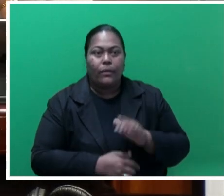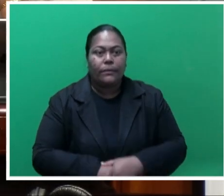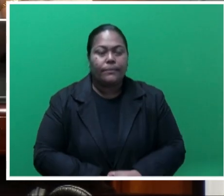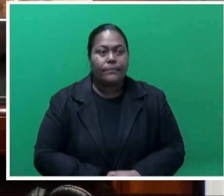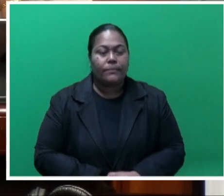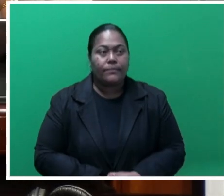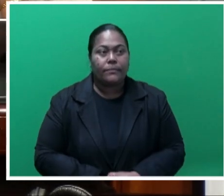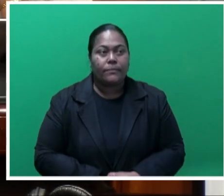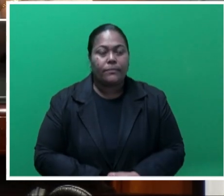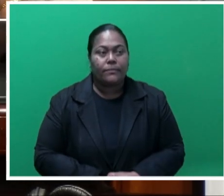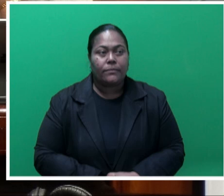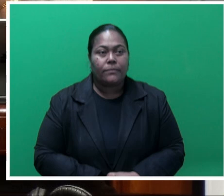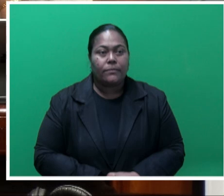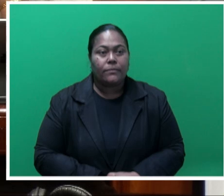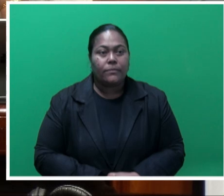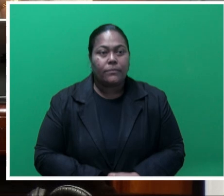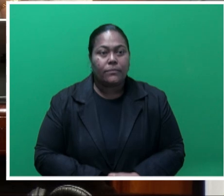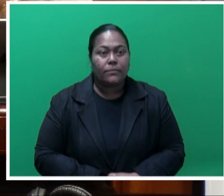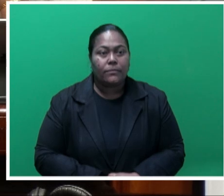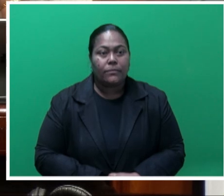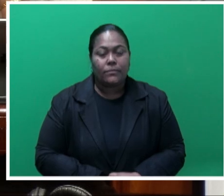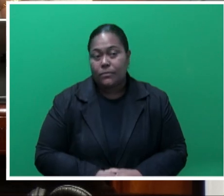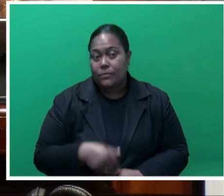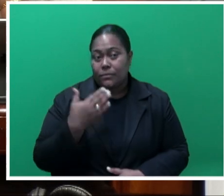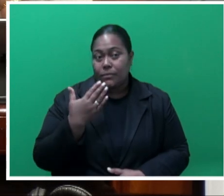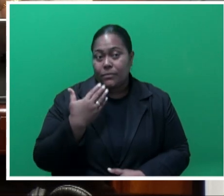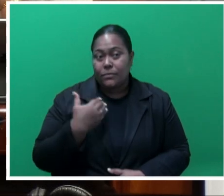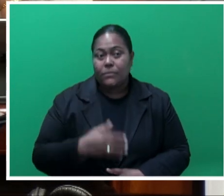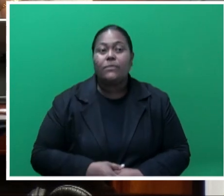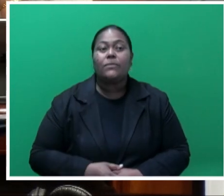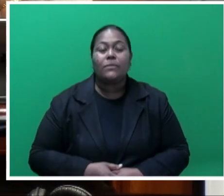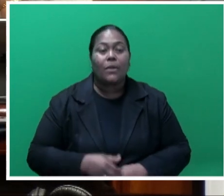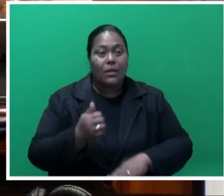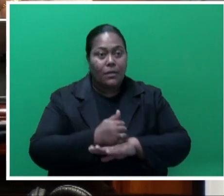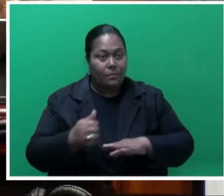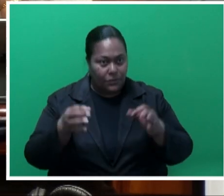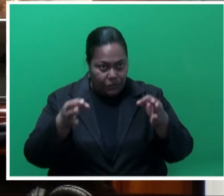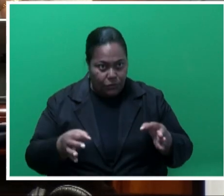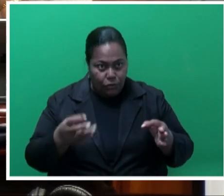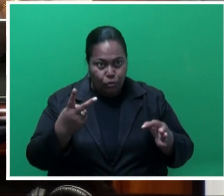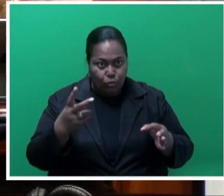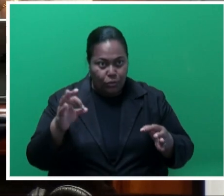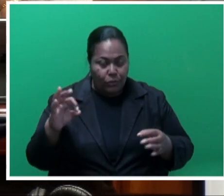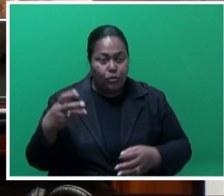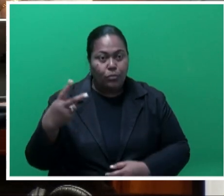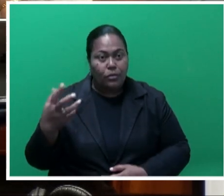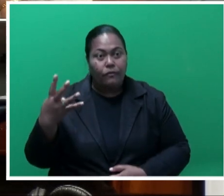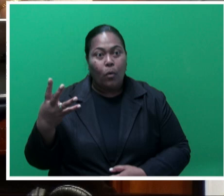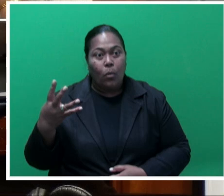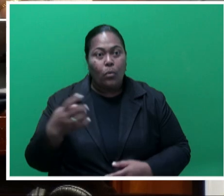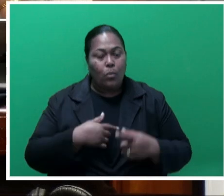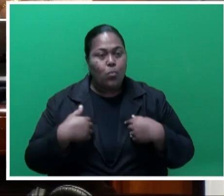So, Madam Deputy Speaker, recently in a cabinet decision in 2024, we